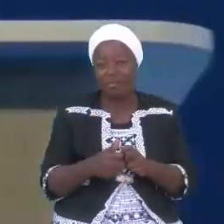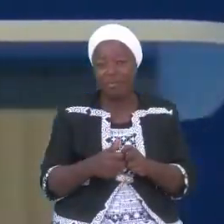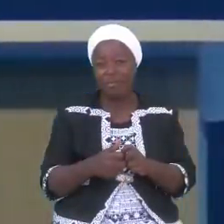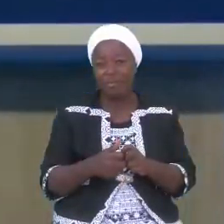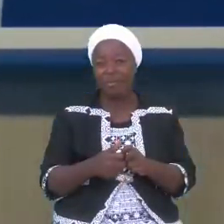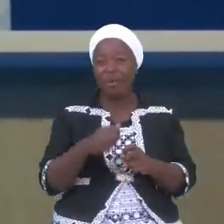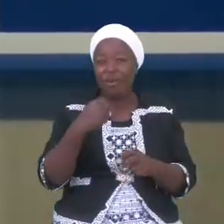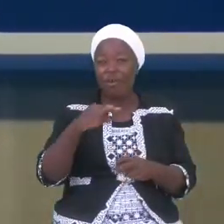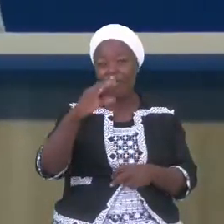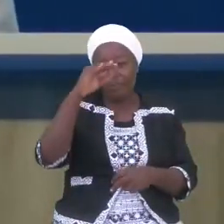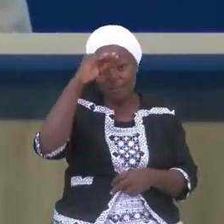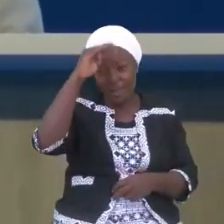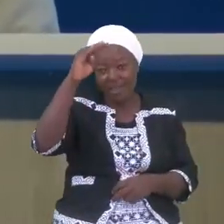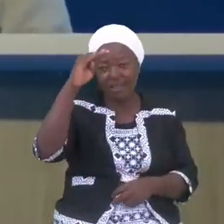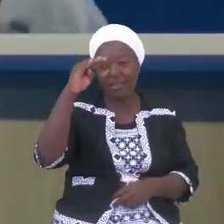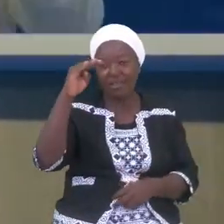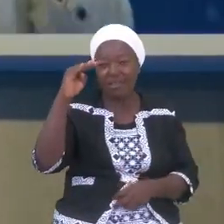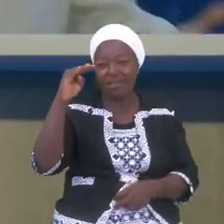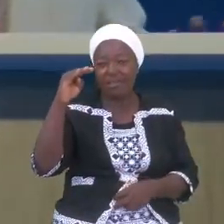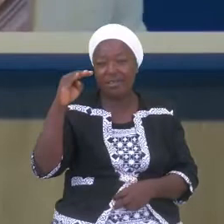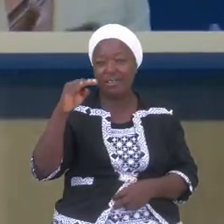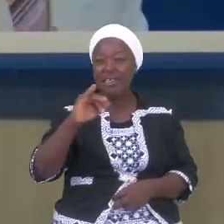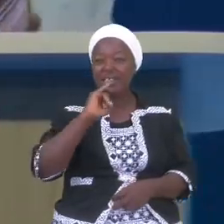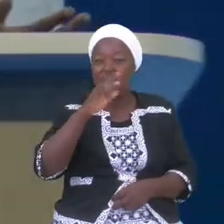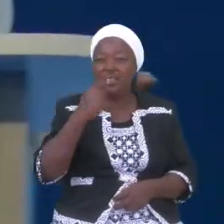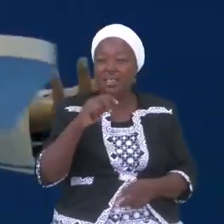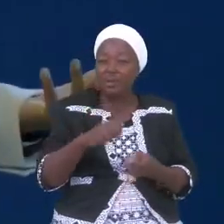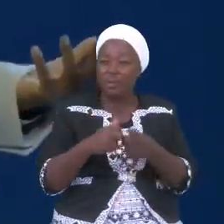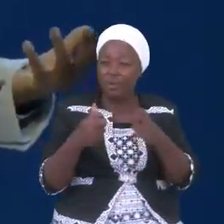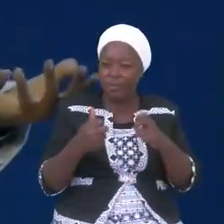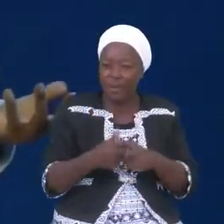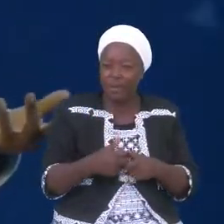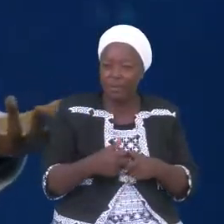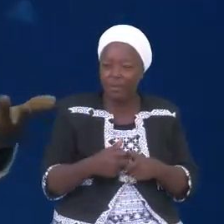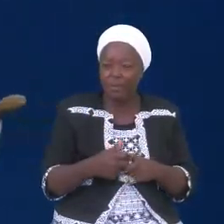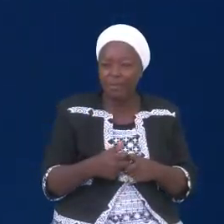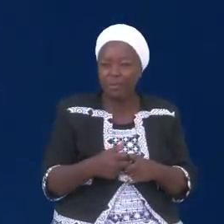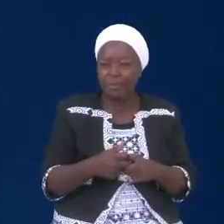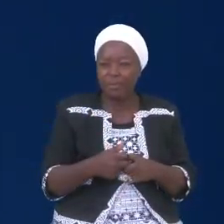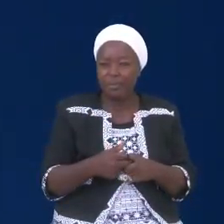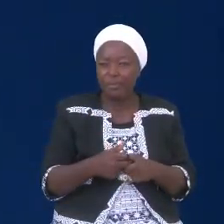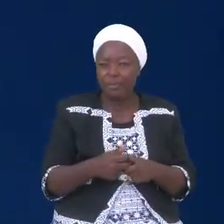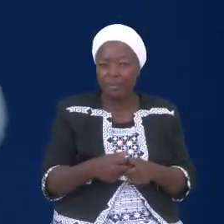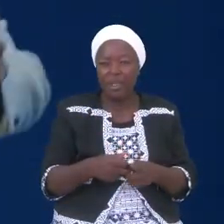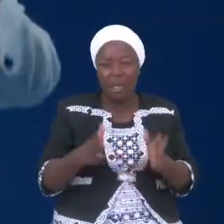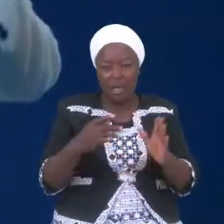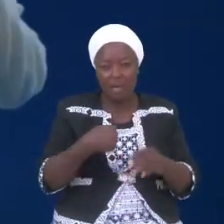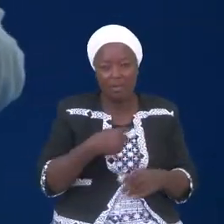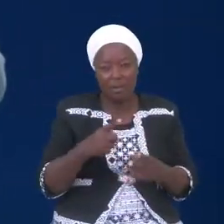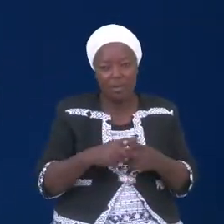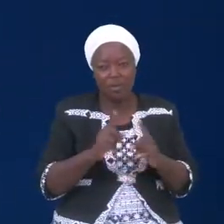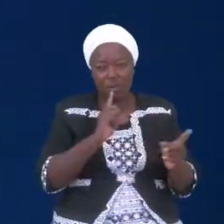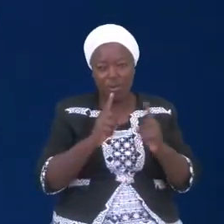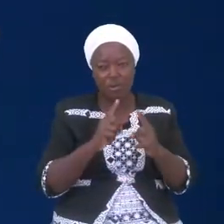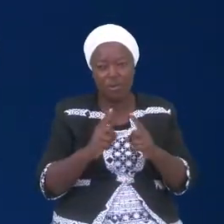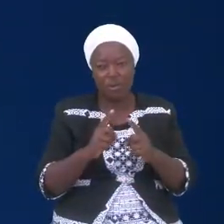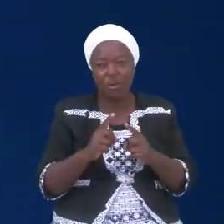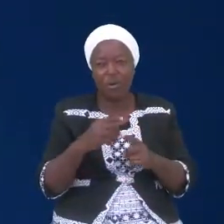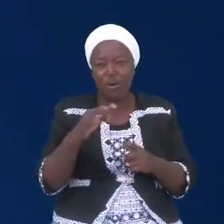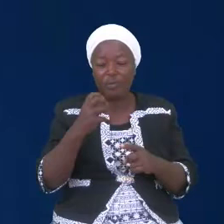of humanity, the problem, allow me to talk, of the